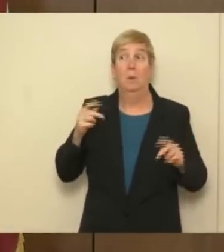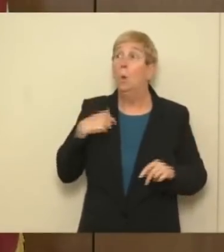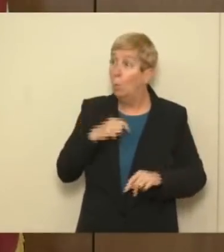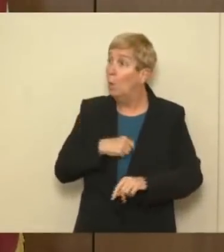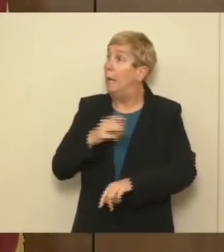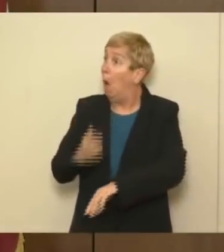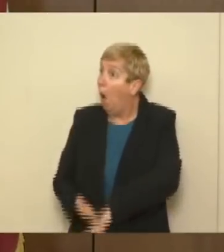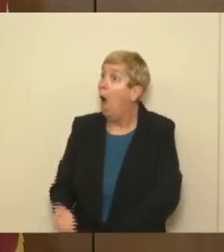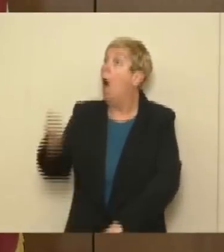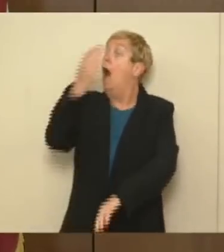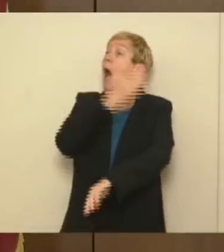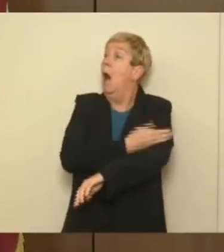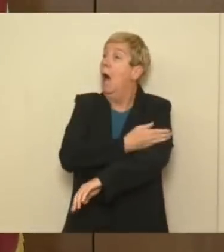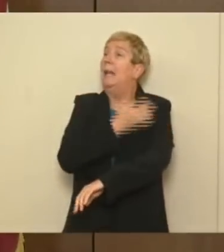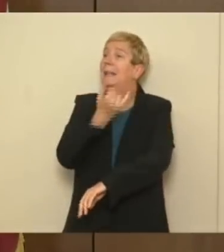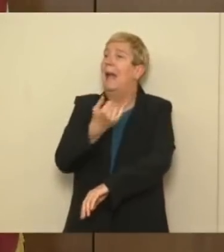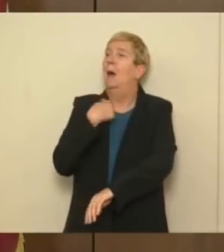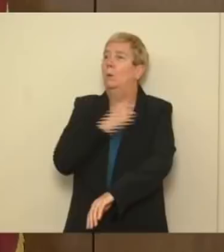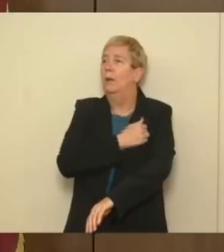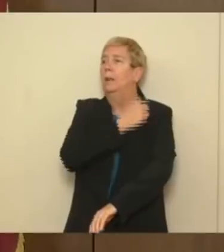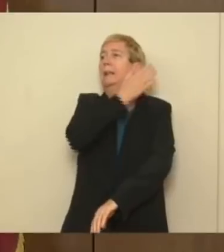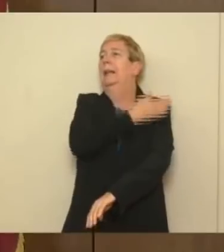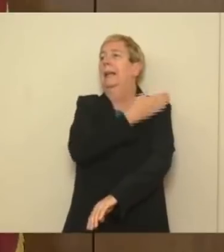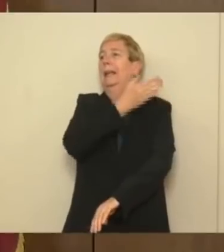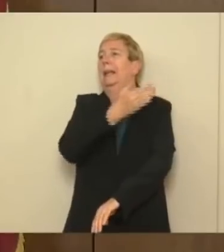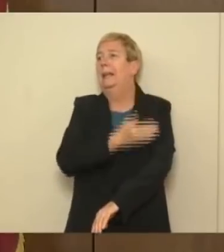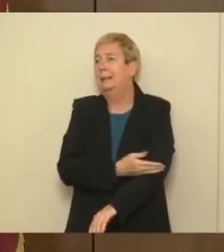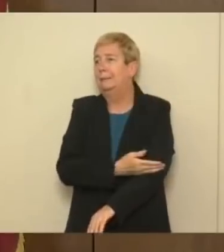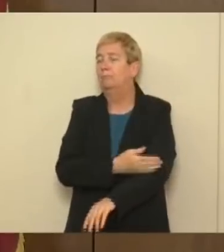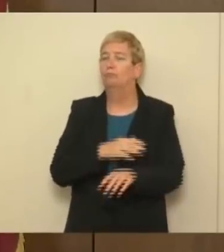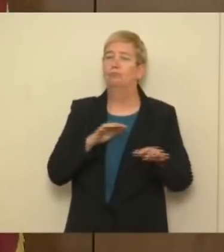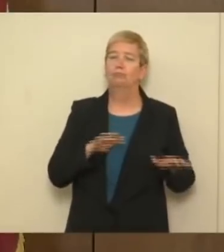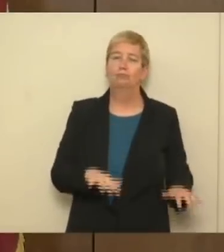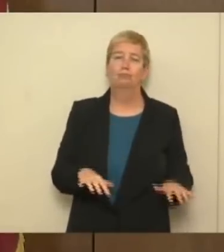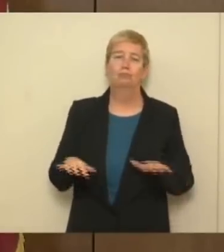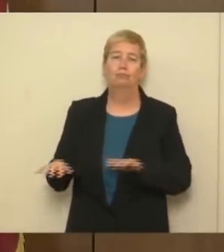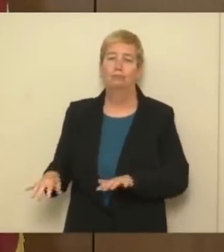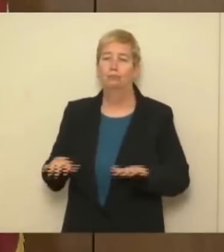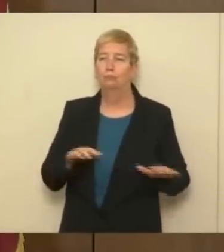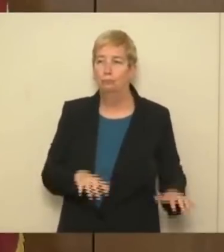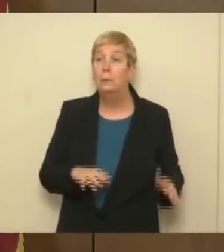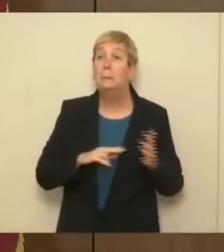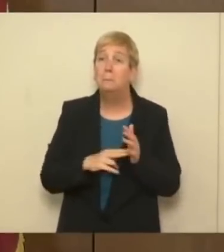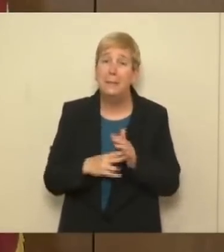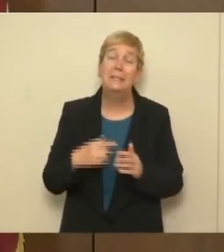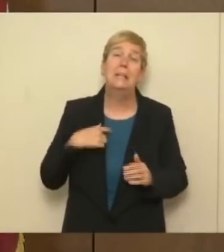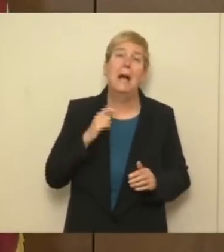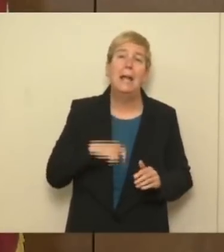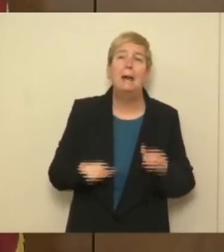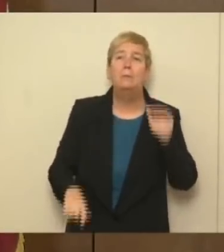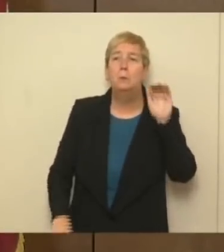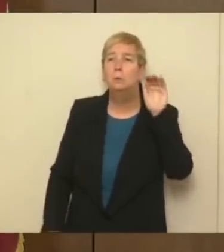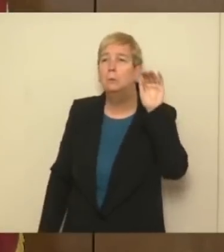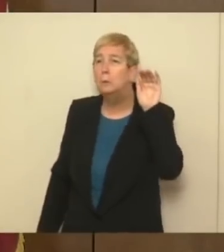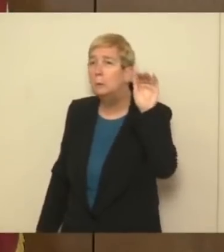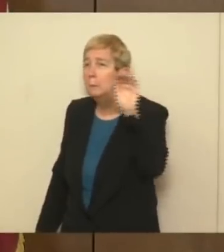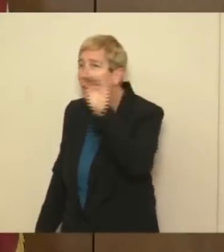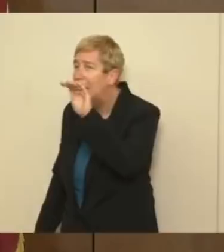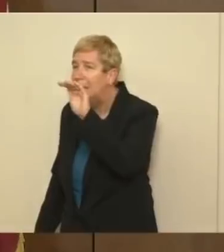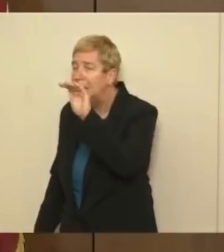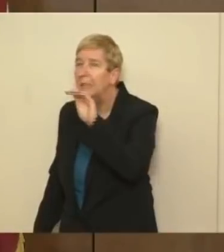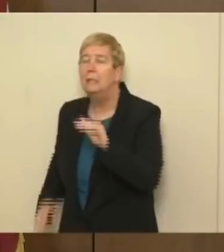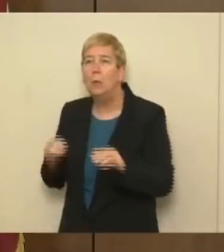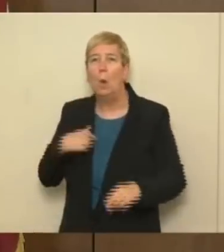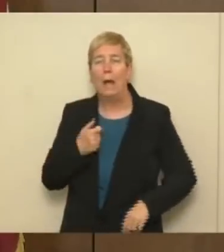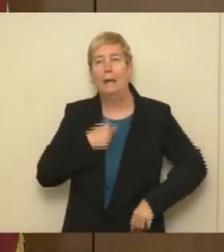lax. And being lax is a signal to me that I have to not just remind you, but alert